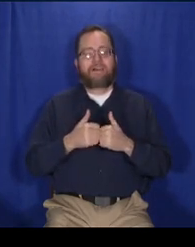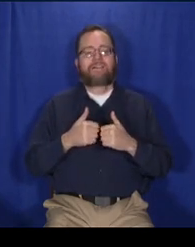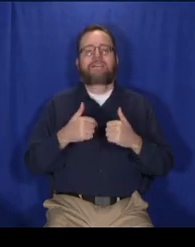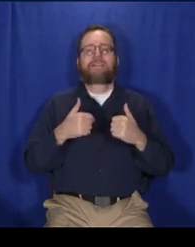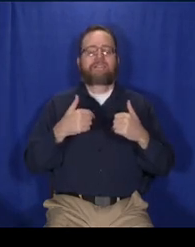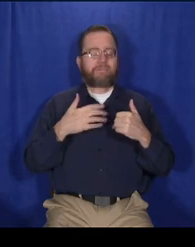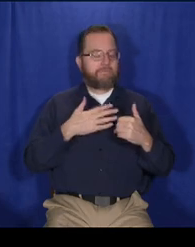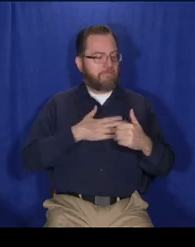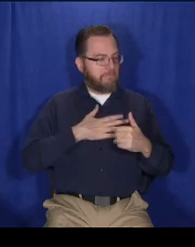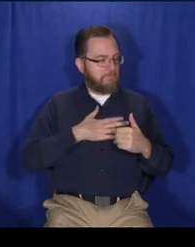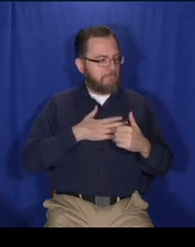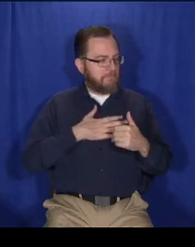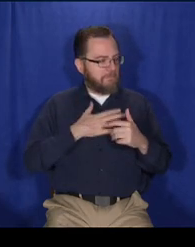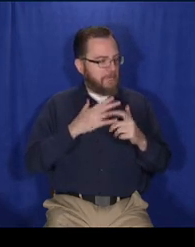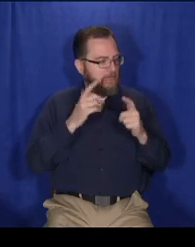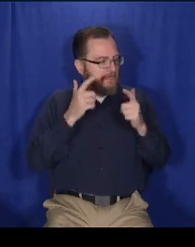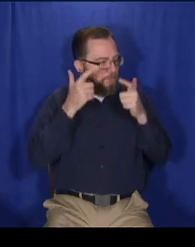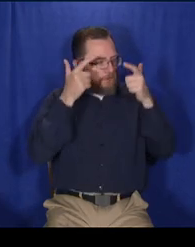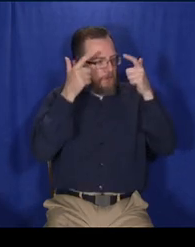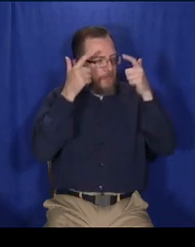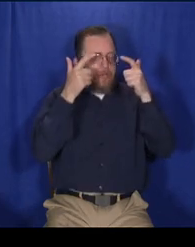surrendering my crown